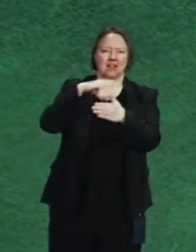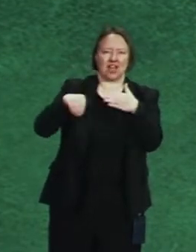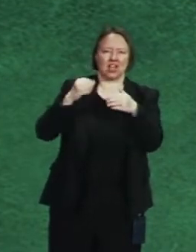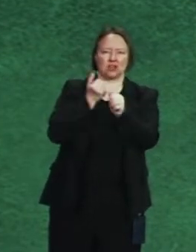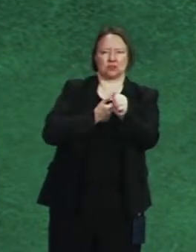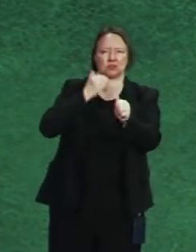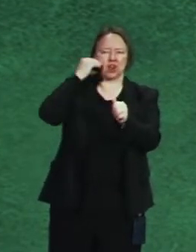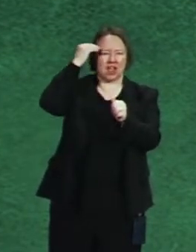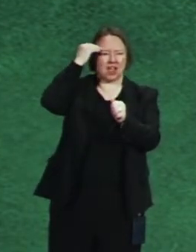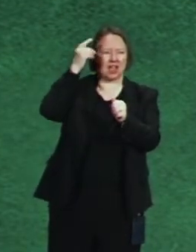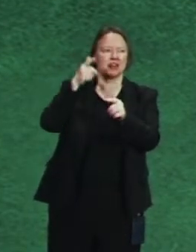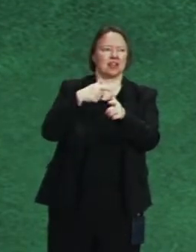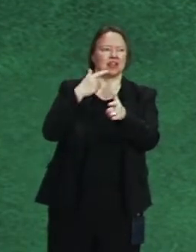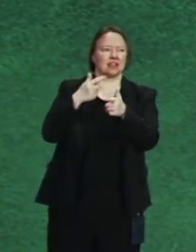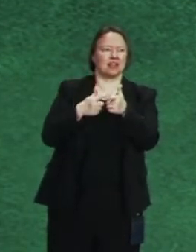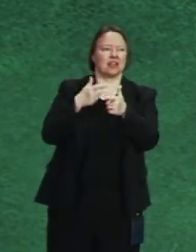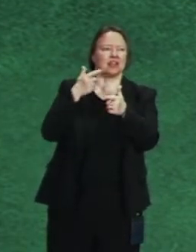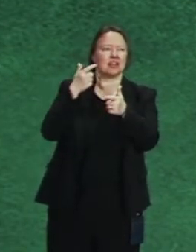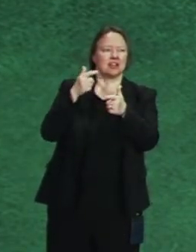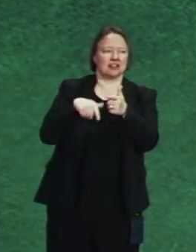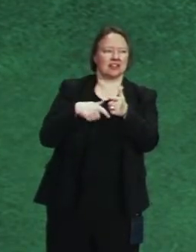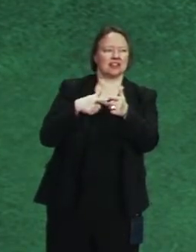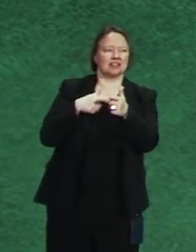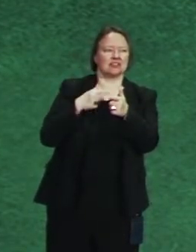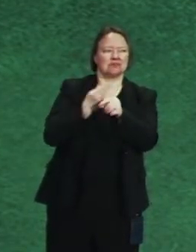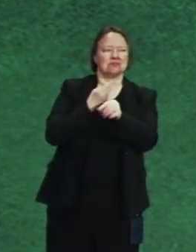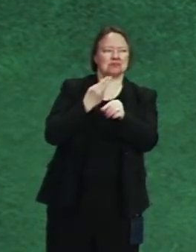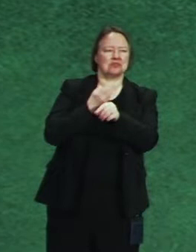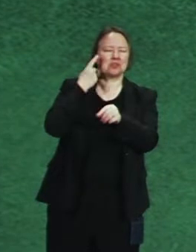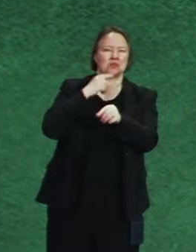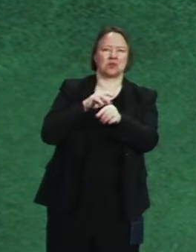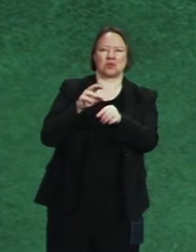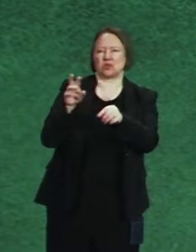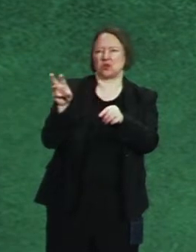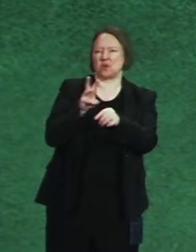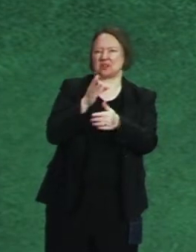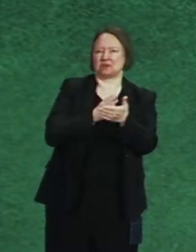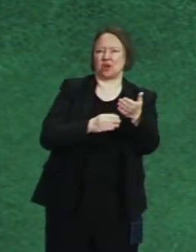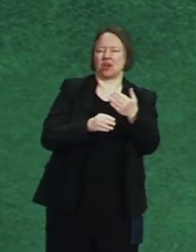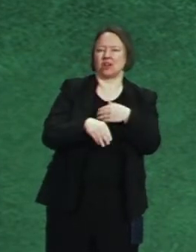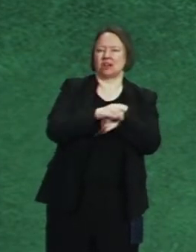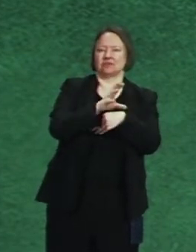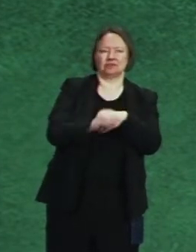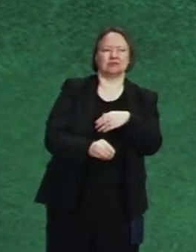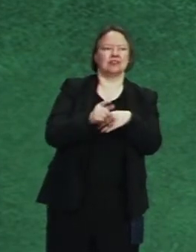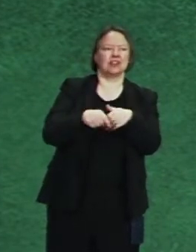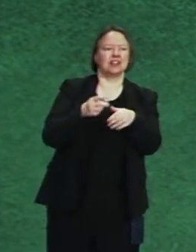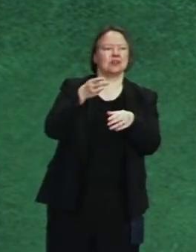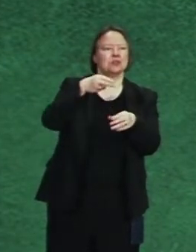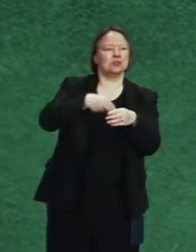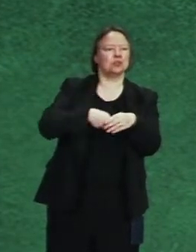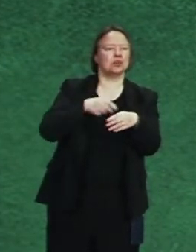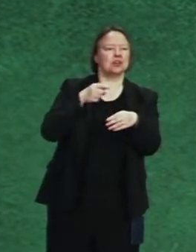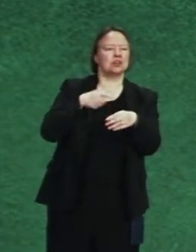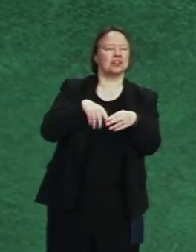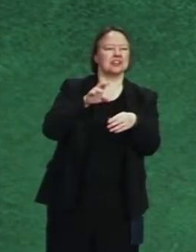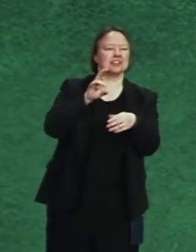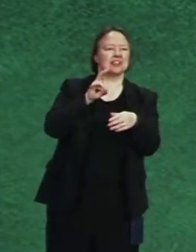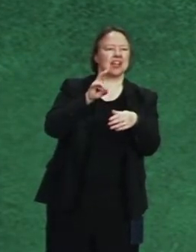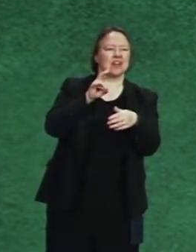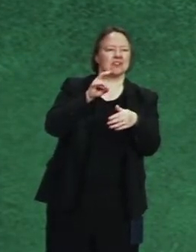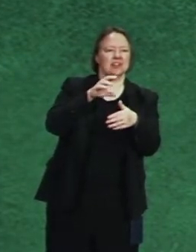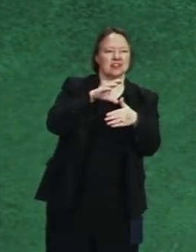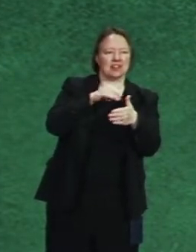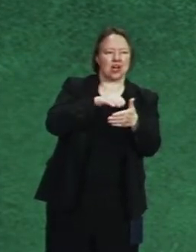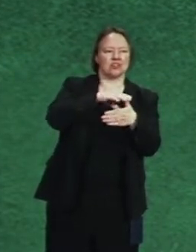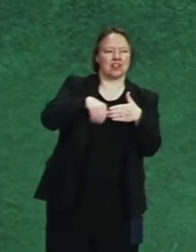Selling 10,000 lettuce heads out of the 11,250 in the worst case scenario, the lettuce will draw in revenue of $7,000 a month,